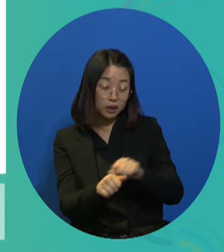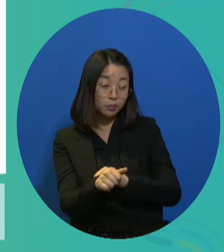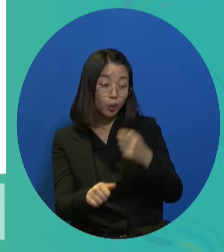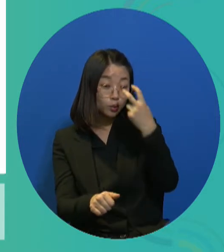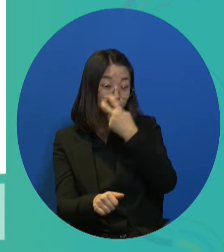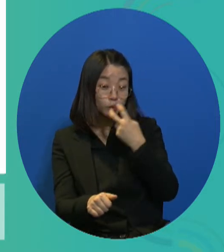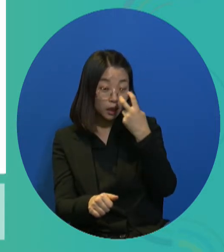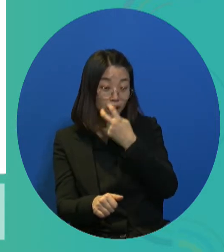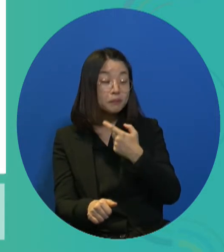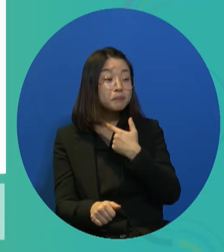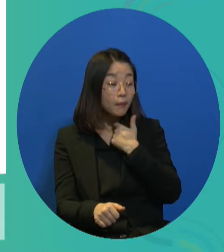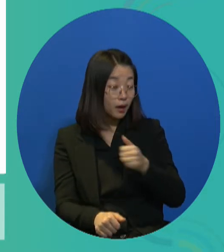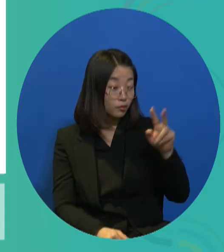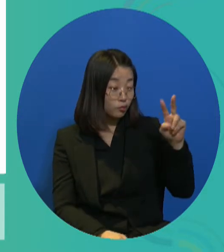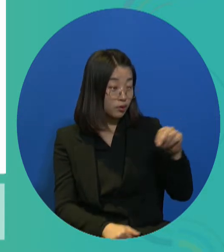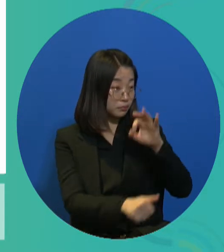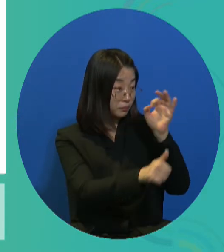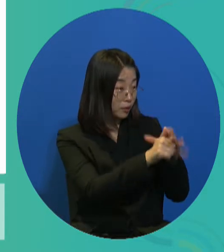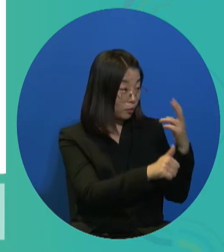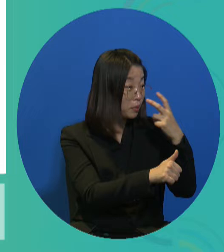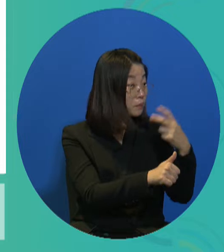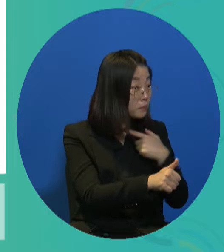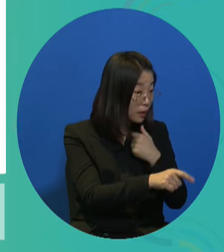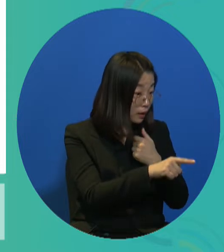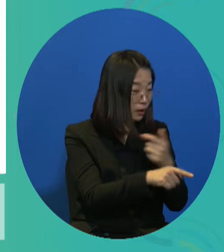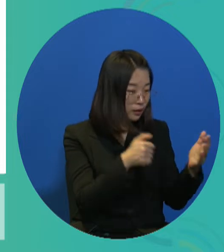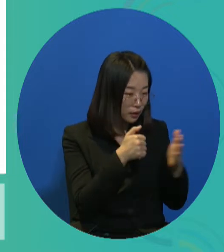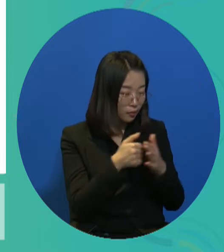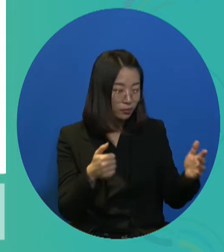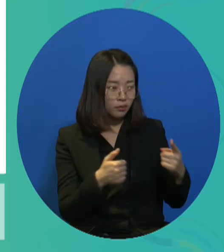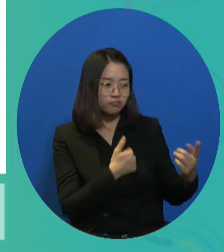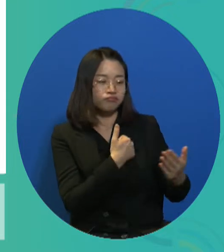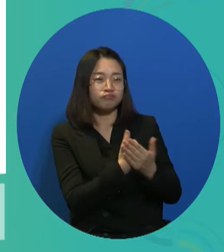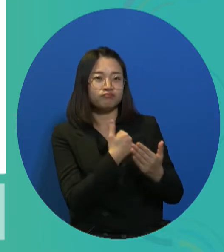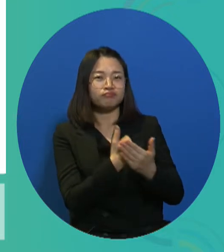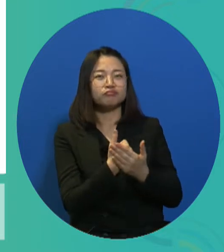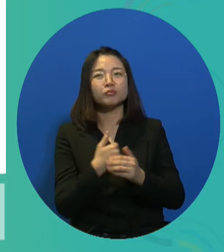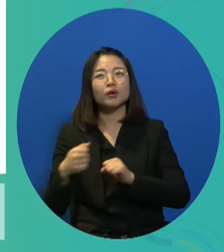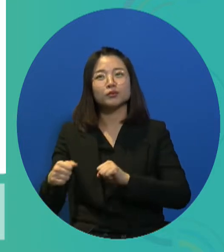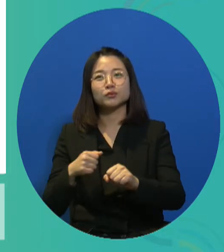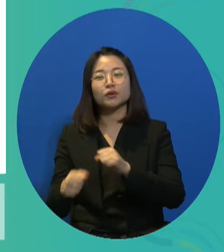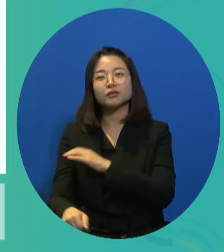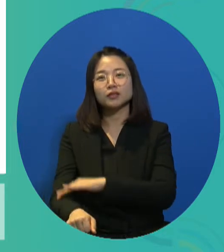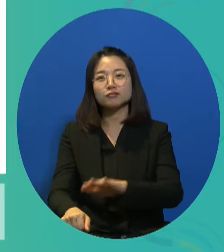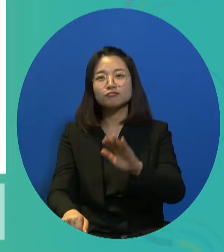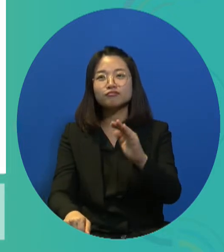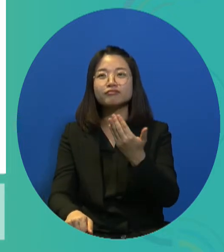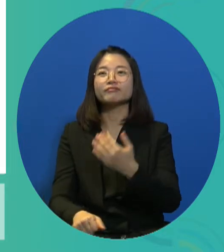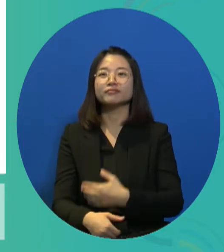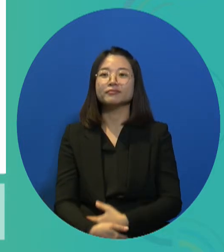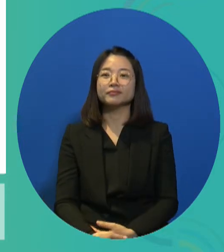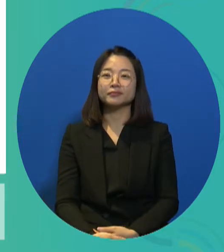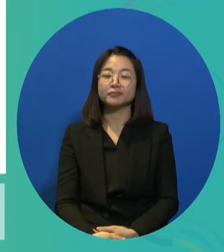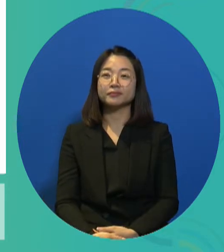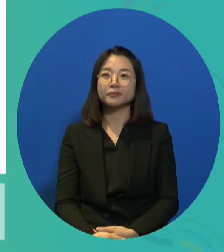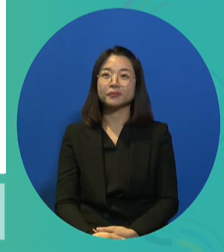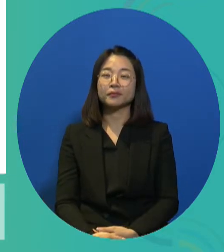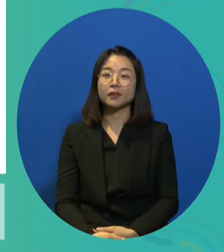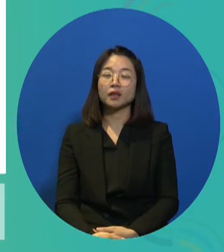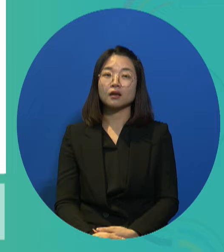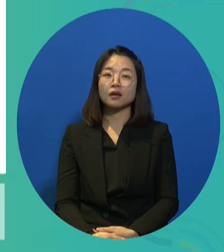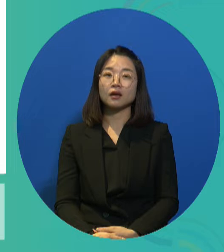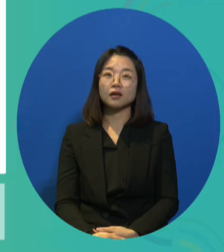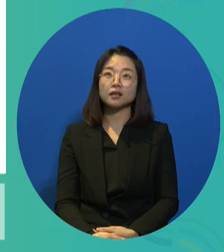over the years of campaigning against austerity and through social media. The investigation